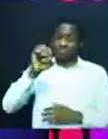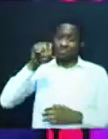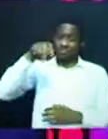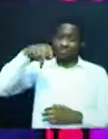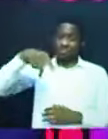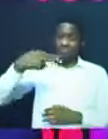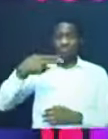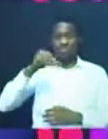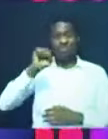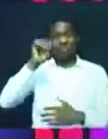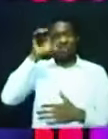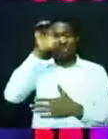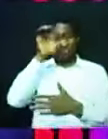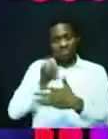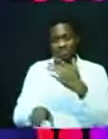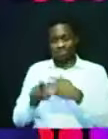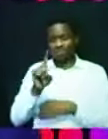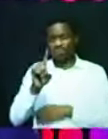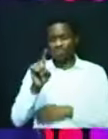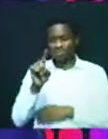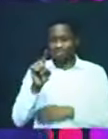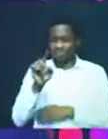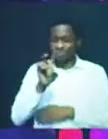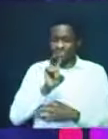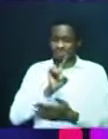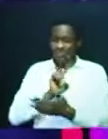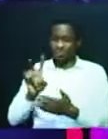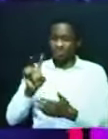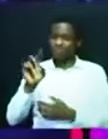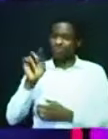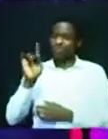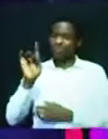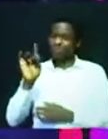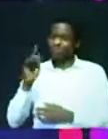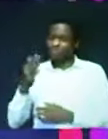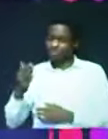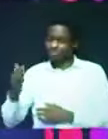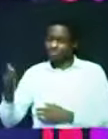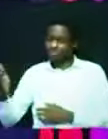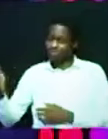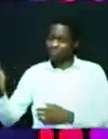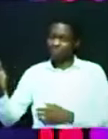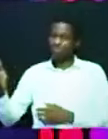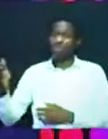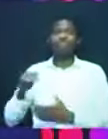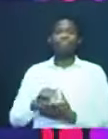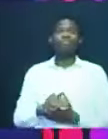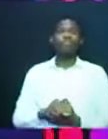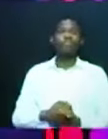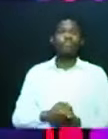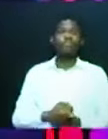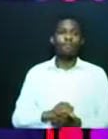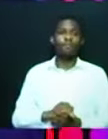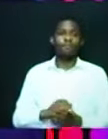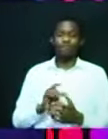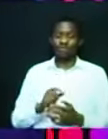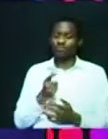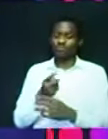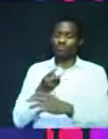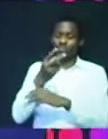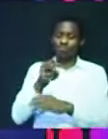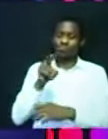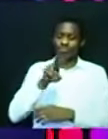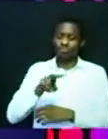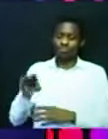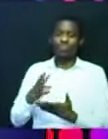1:18-23, but I'll read in parts. I'll just read two verses from there. Ephesians 1:18, then I'll read